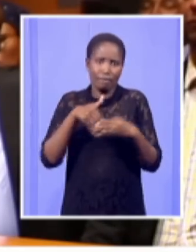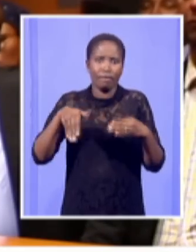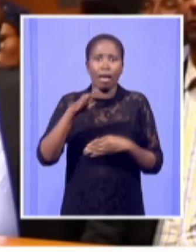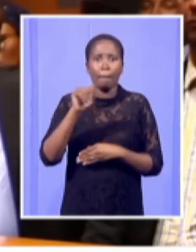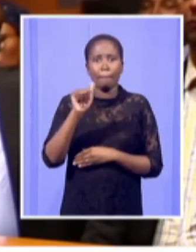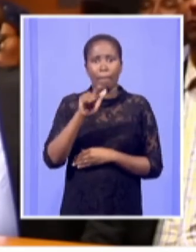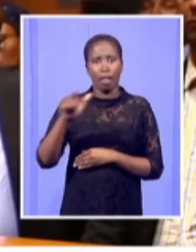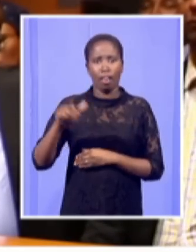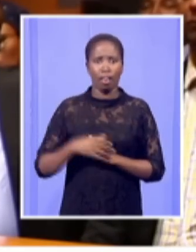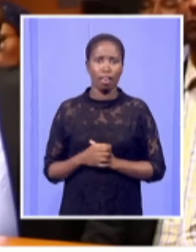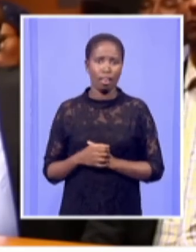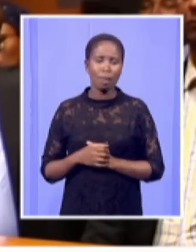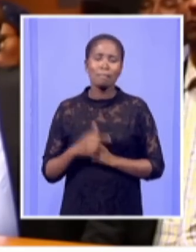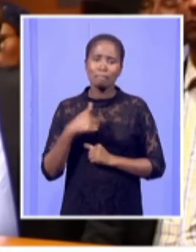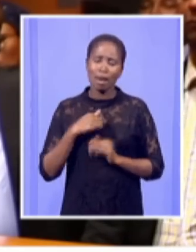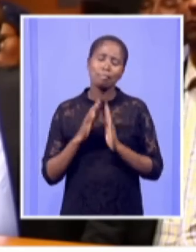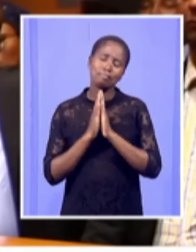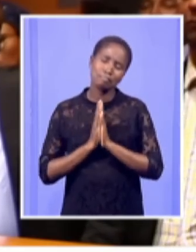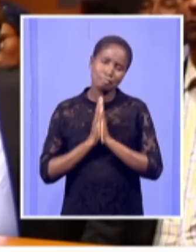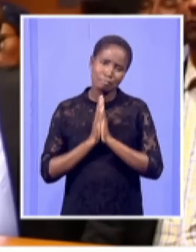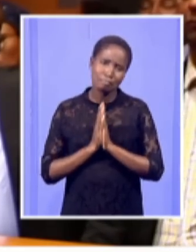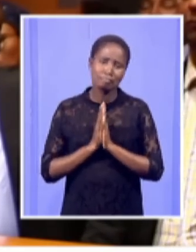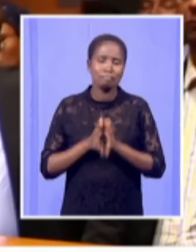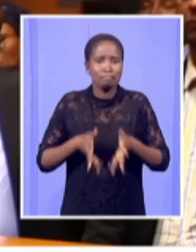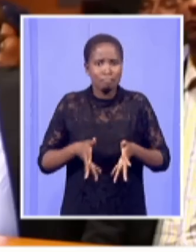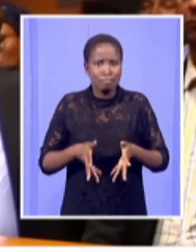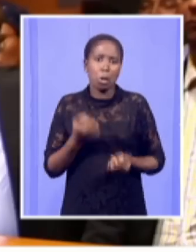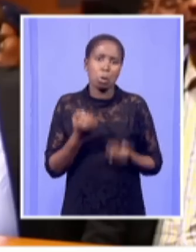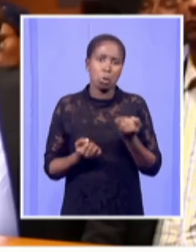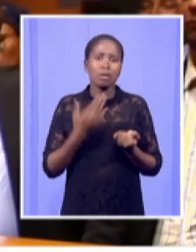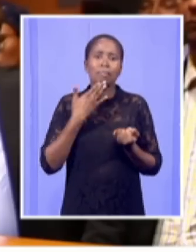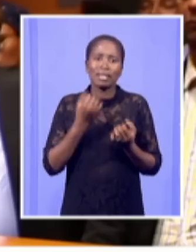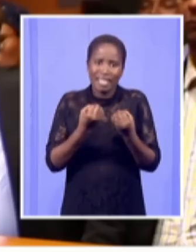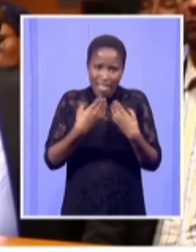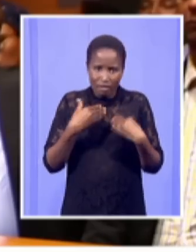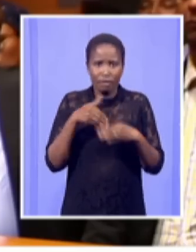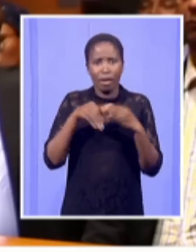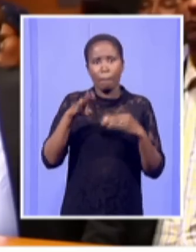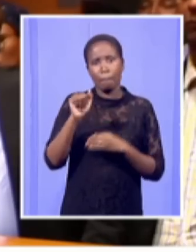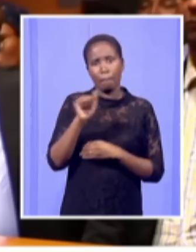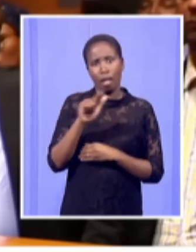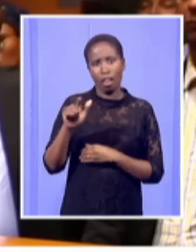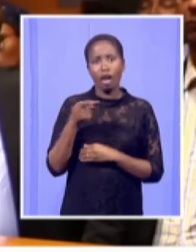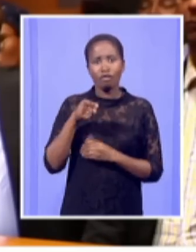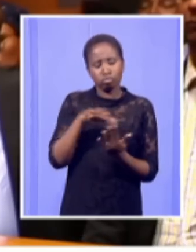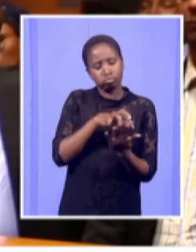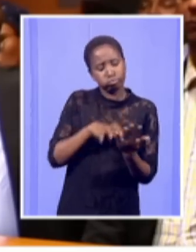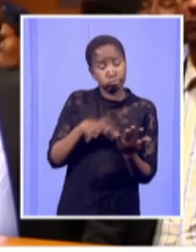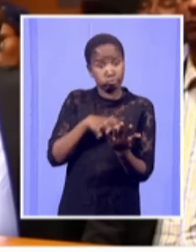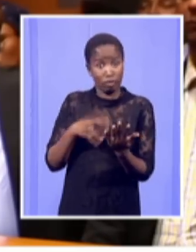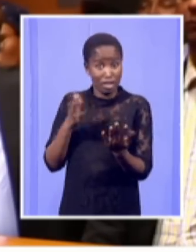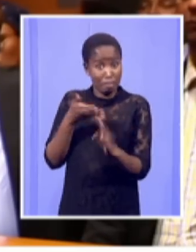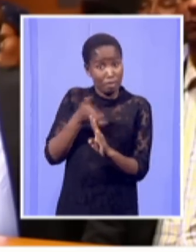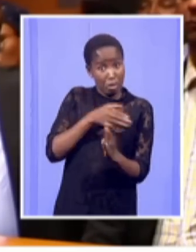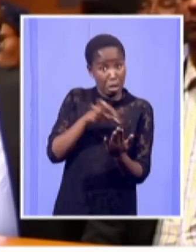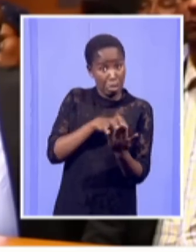I respectfully pray for this Honourable Court to grant me bail on such conditions as the Court may deem